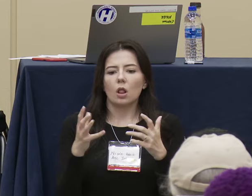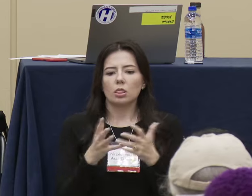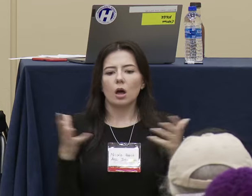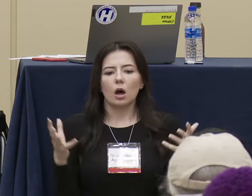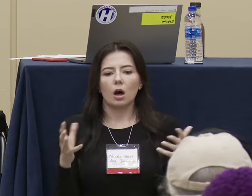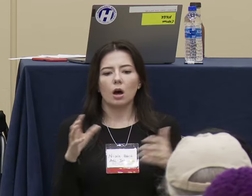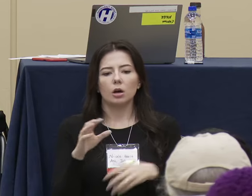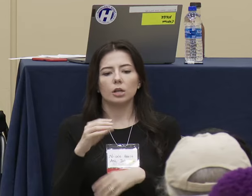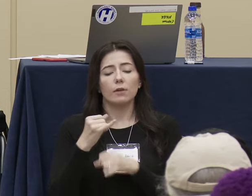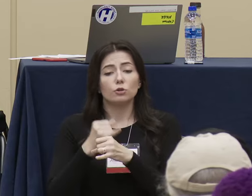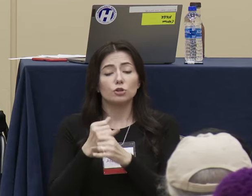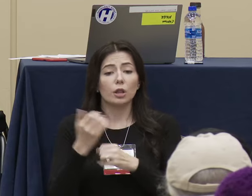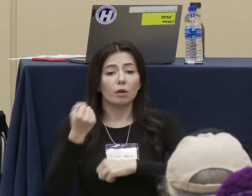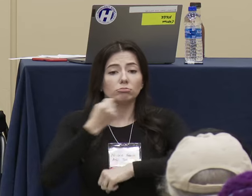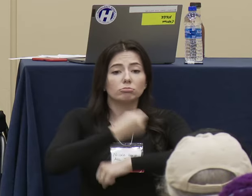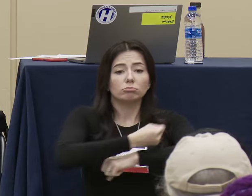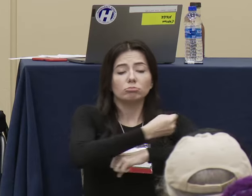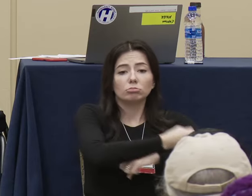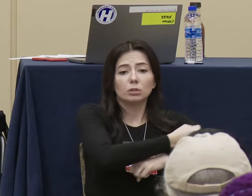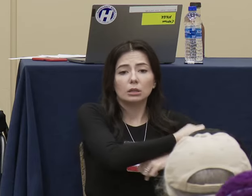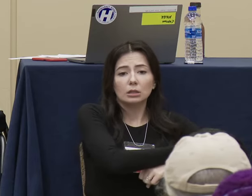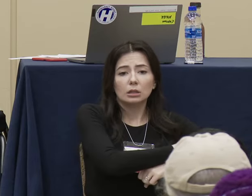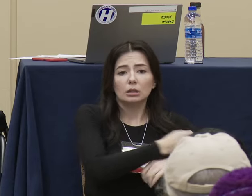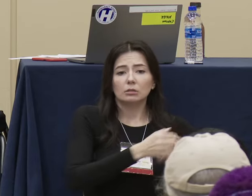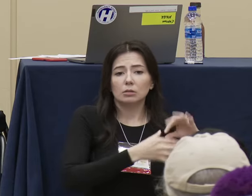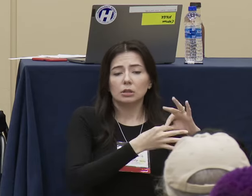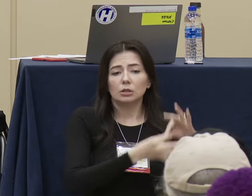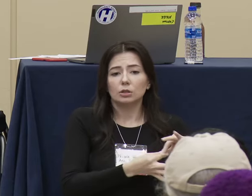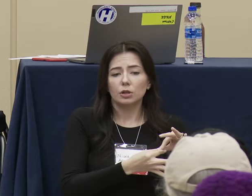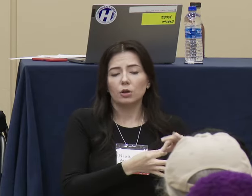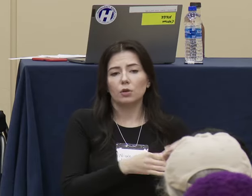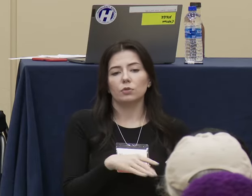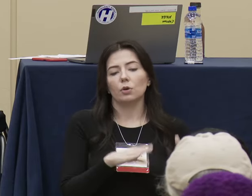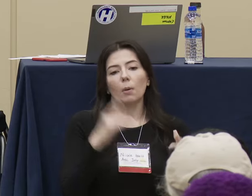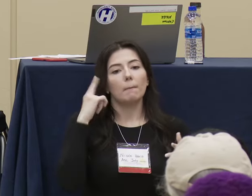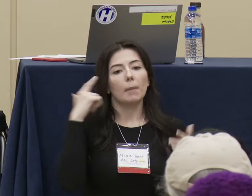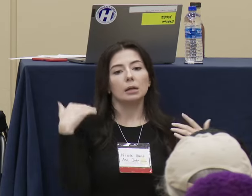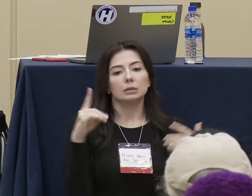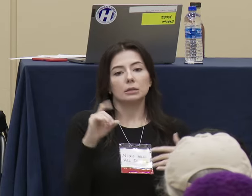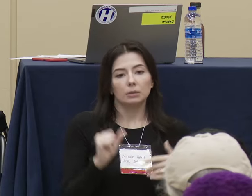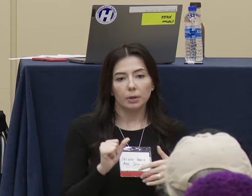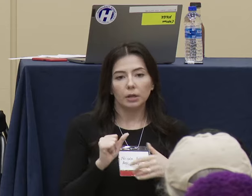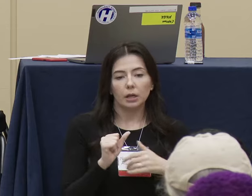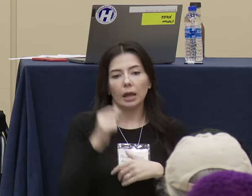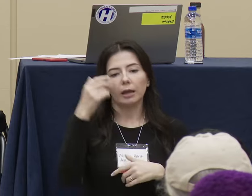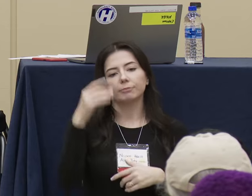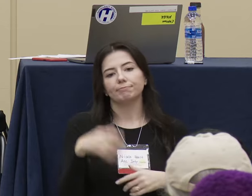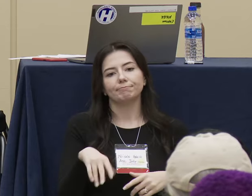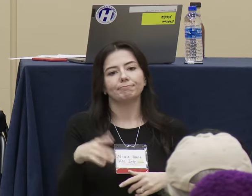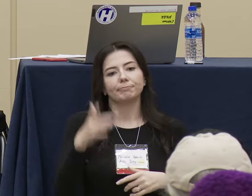that closed down in the arena of intellectual and developmental disabilities, for example, started with the people with the quote-unquote most profound